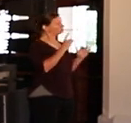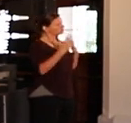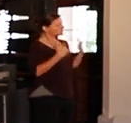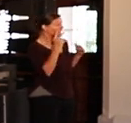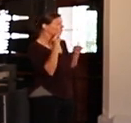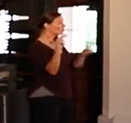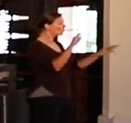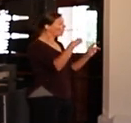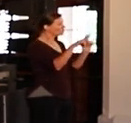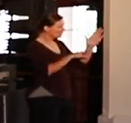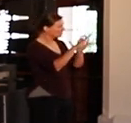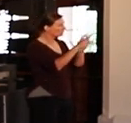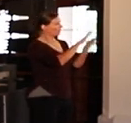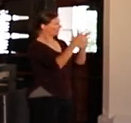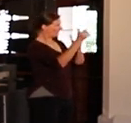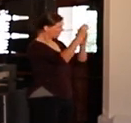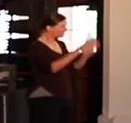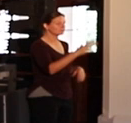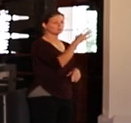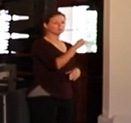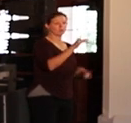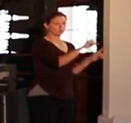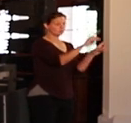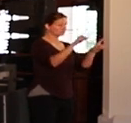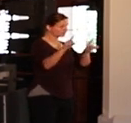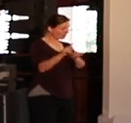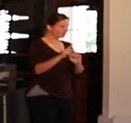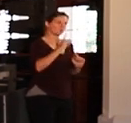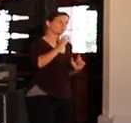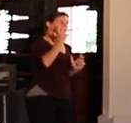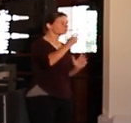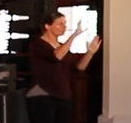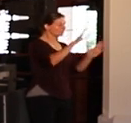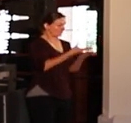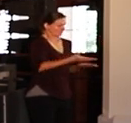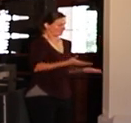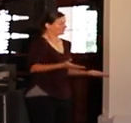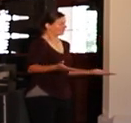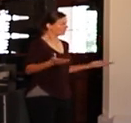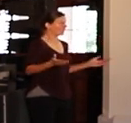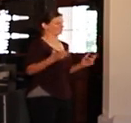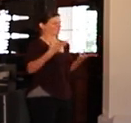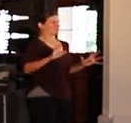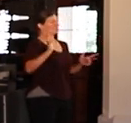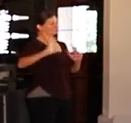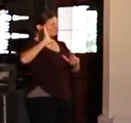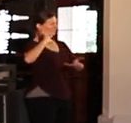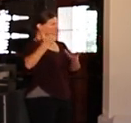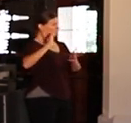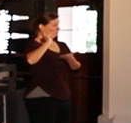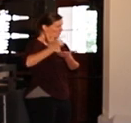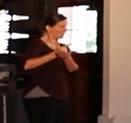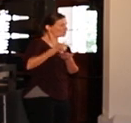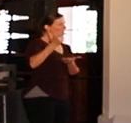leaders throughout your time here, but also with the amazing things that the graduates of Agnes Scott have done,